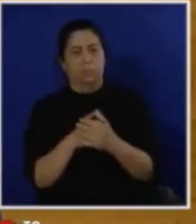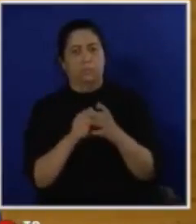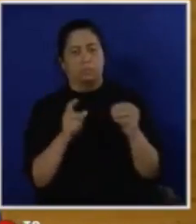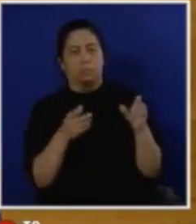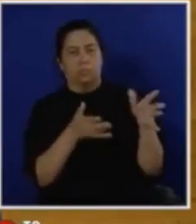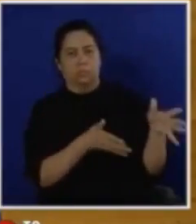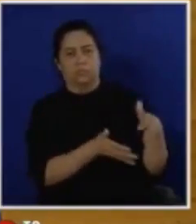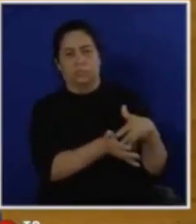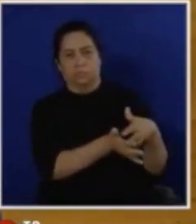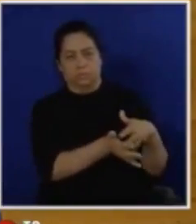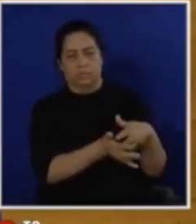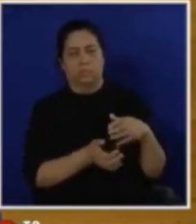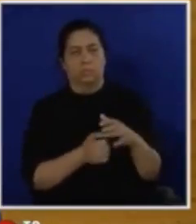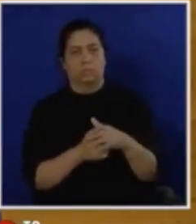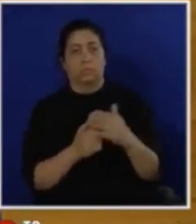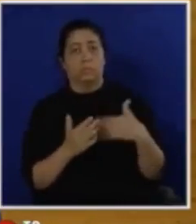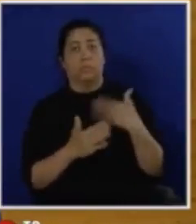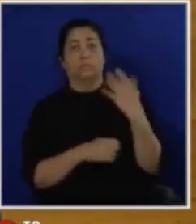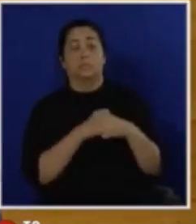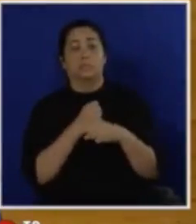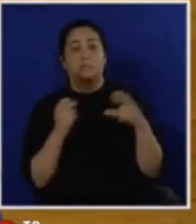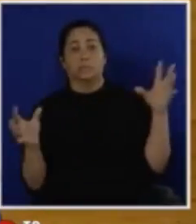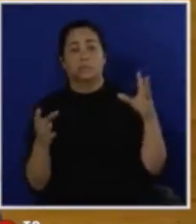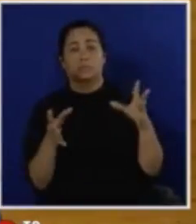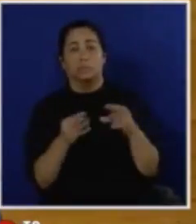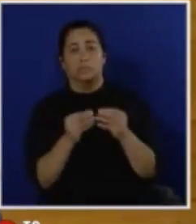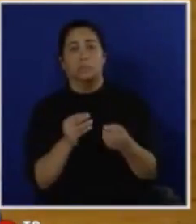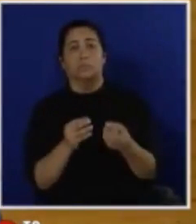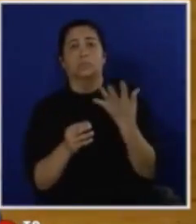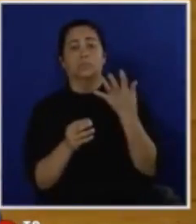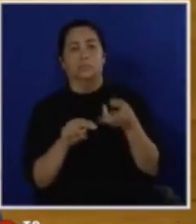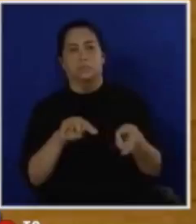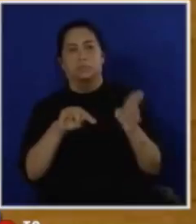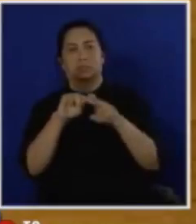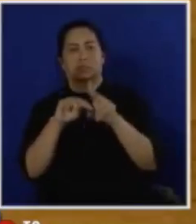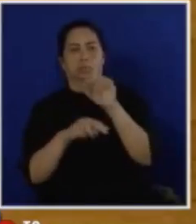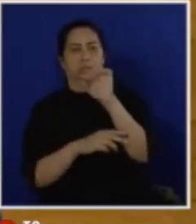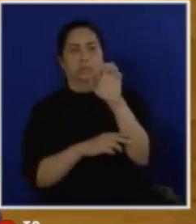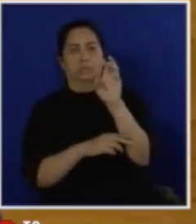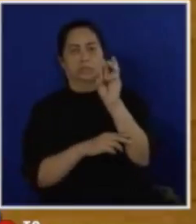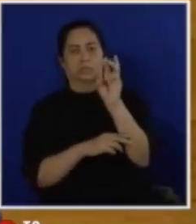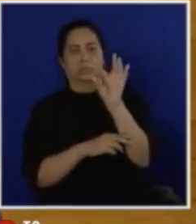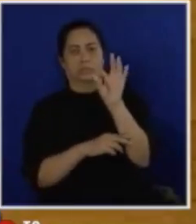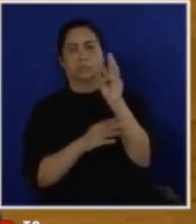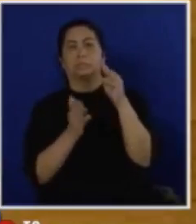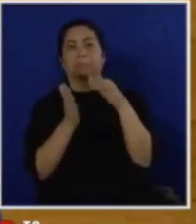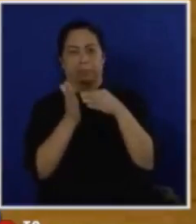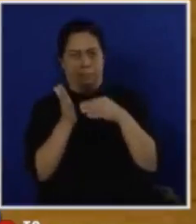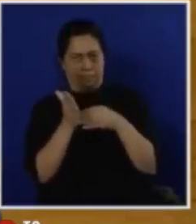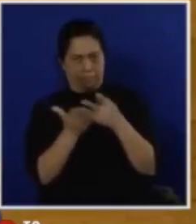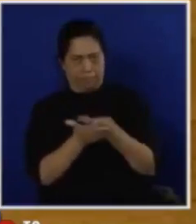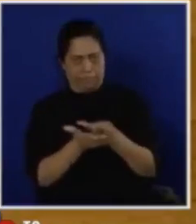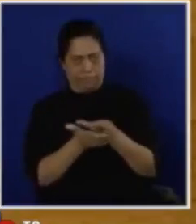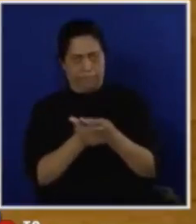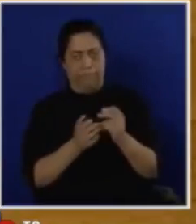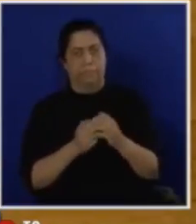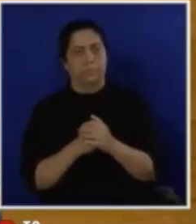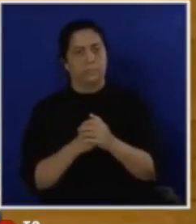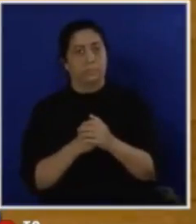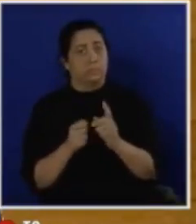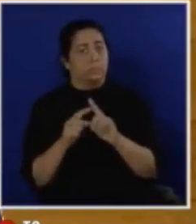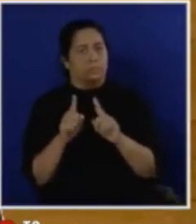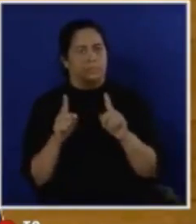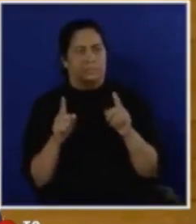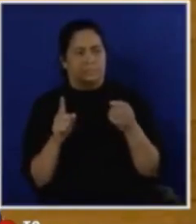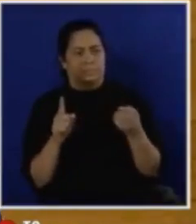to the poor and vulnerable. Next year, the amount will be increased to 169 billion pesos. But